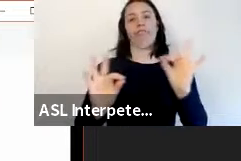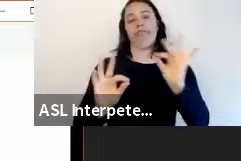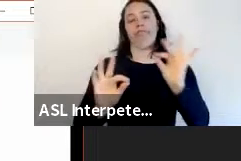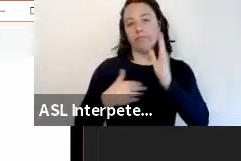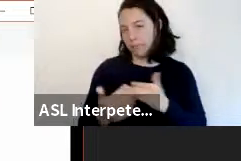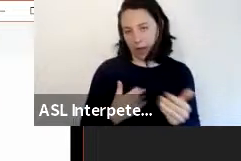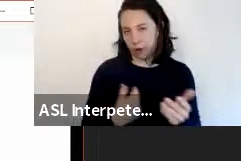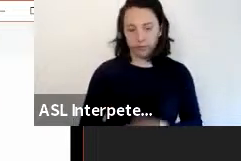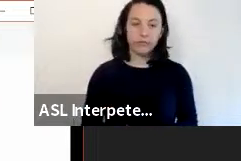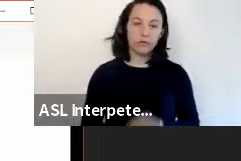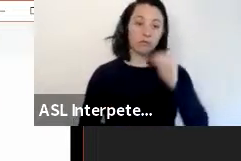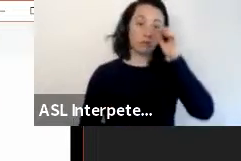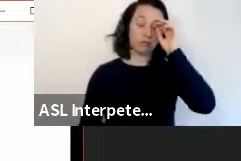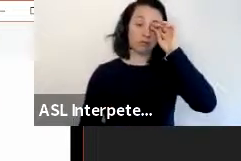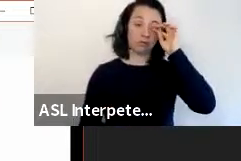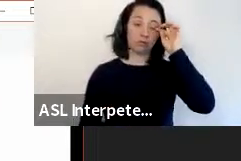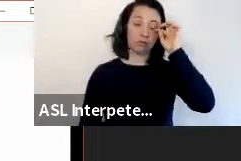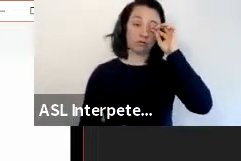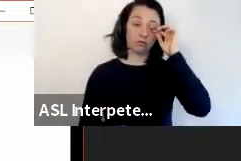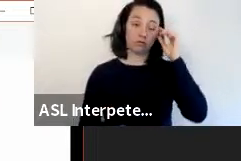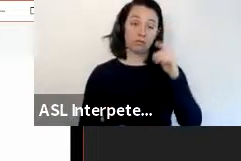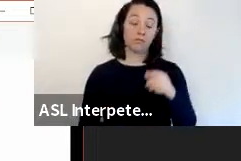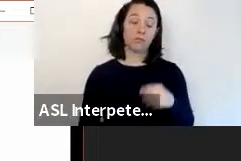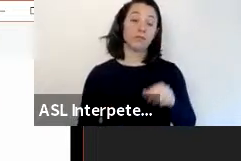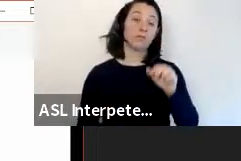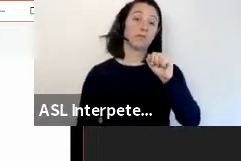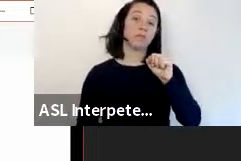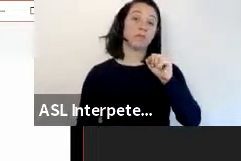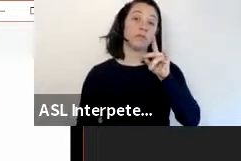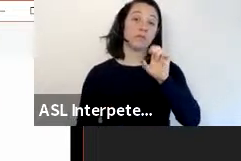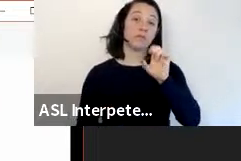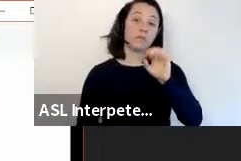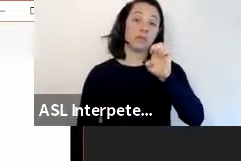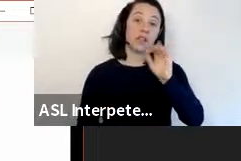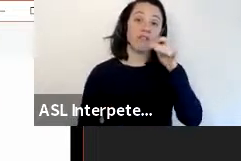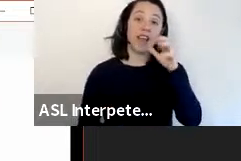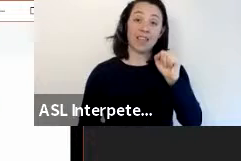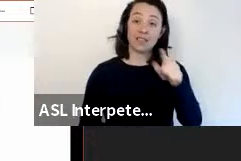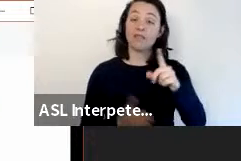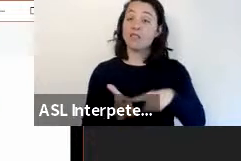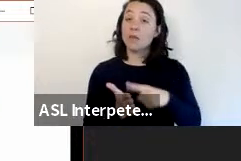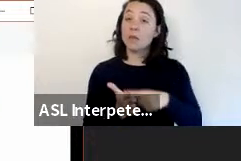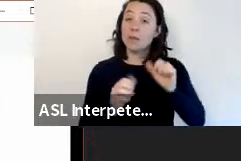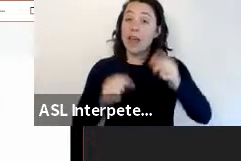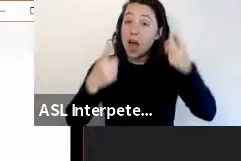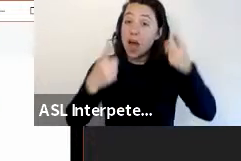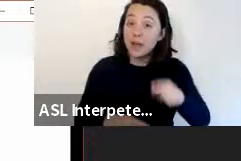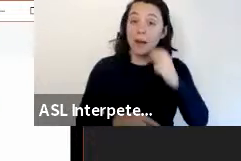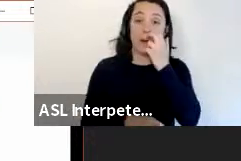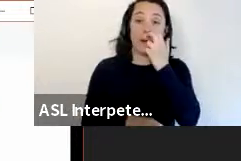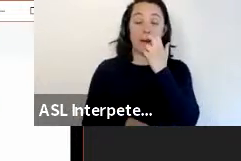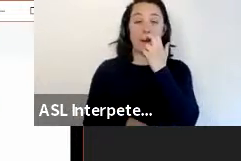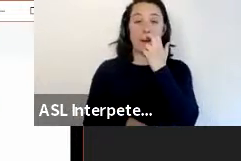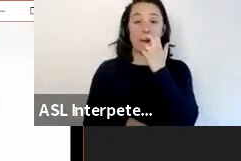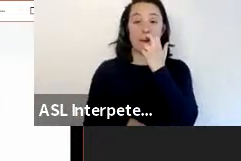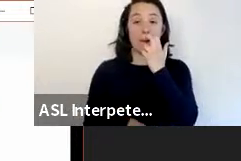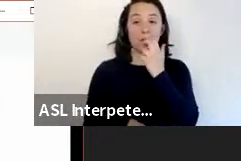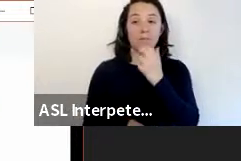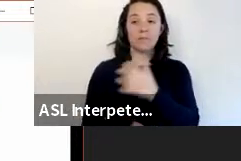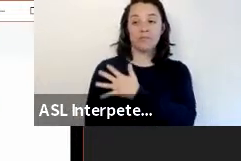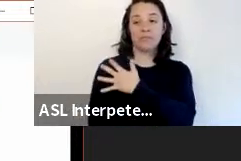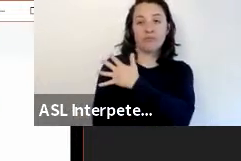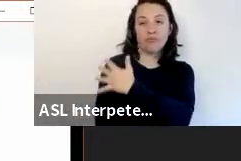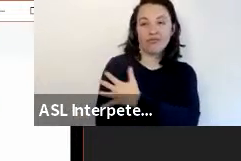The common side effects of the Moderna and the Pfizer vaccine. So there's the local reactions